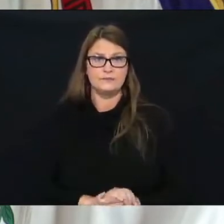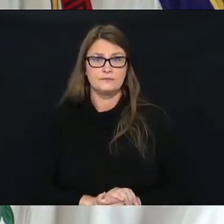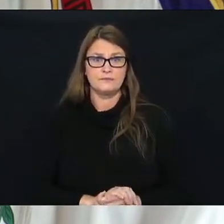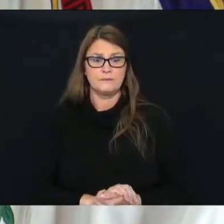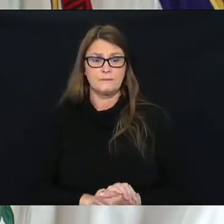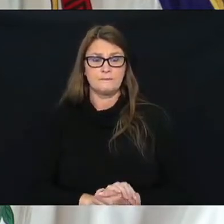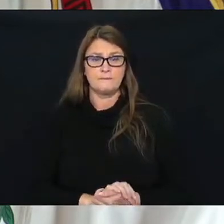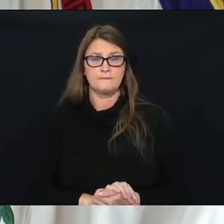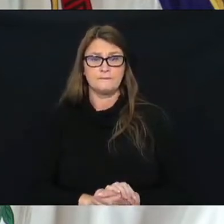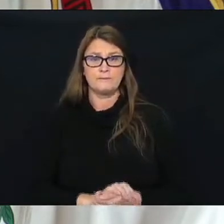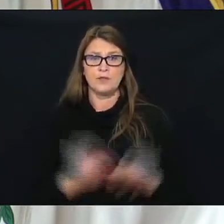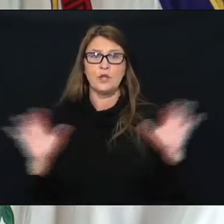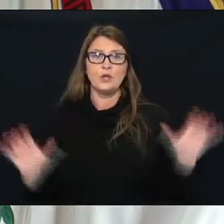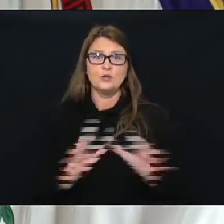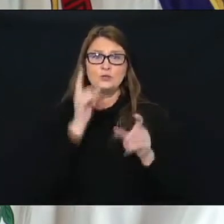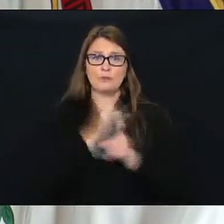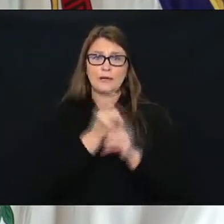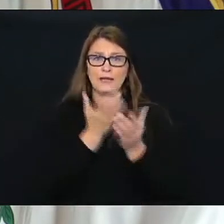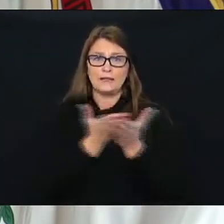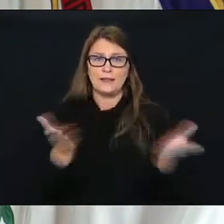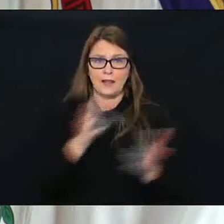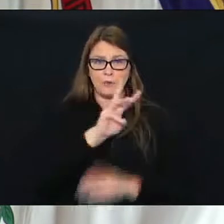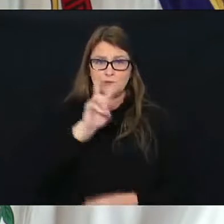Stack the deck in your favor, West Virginia.